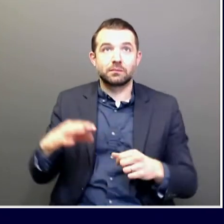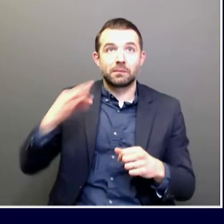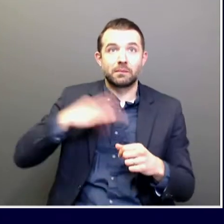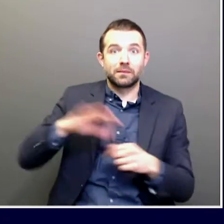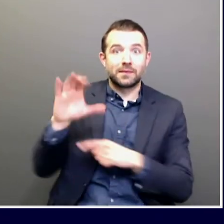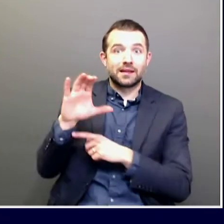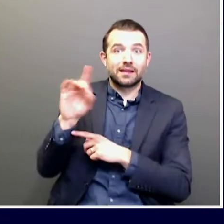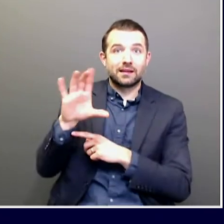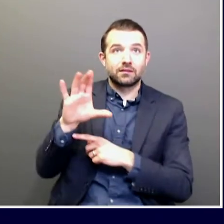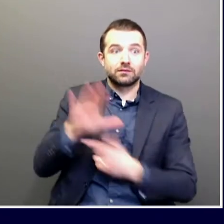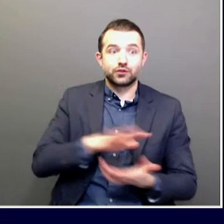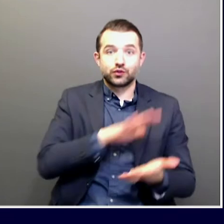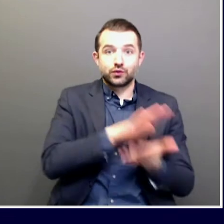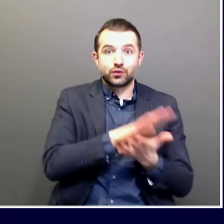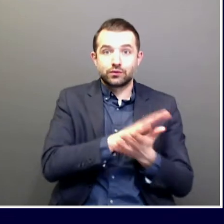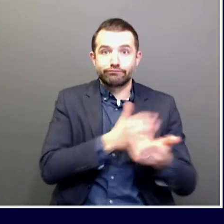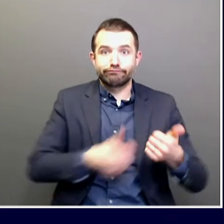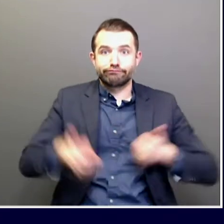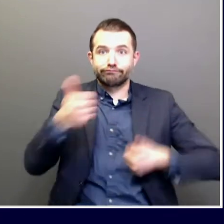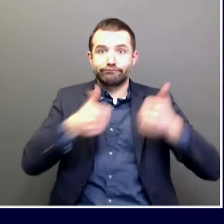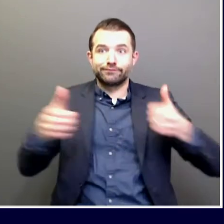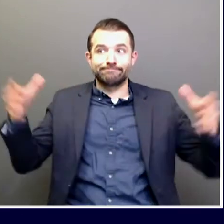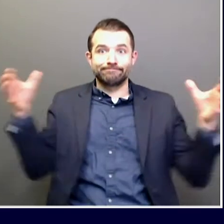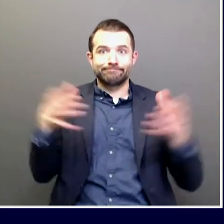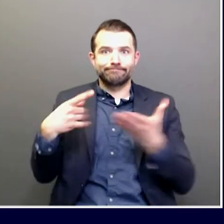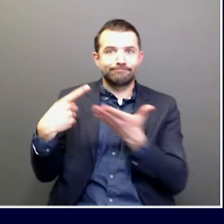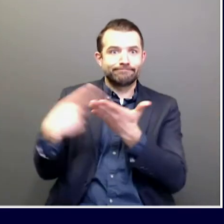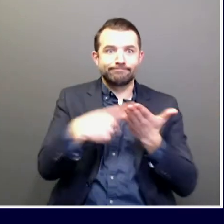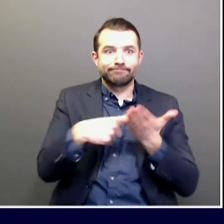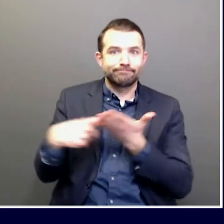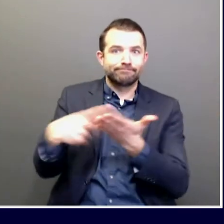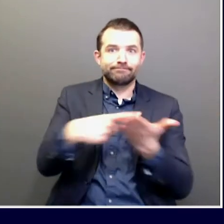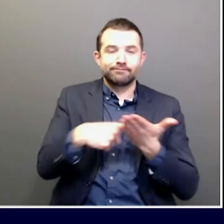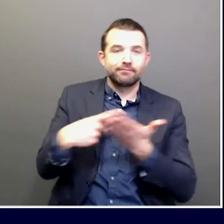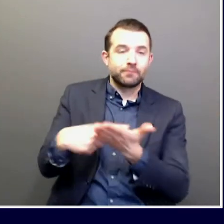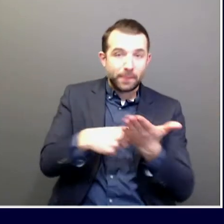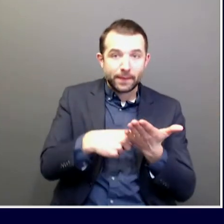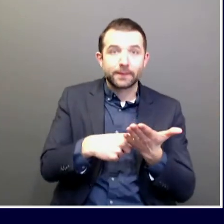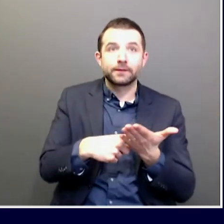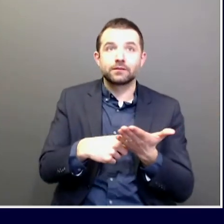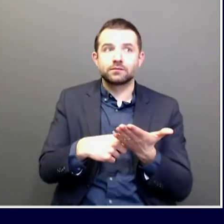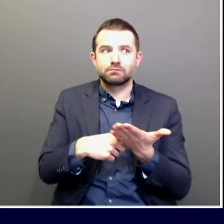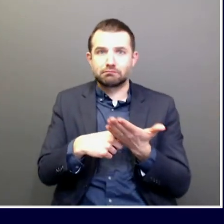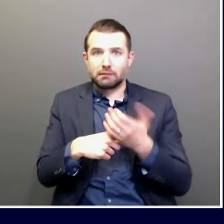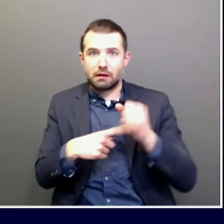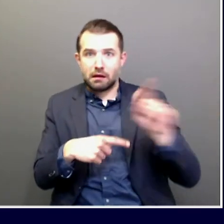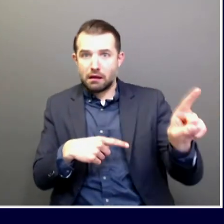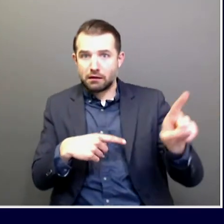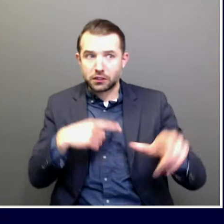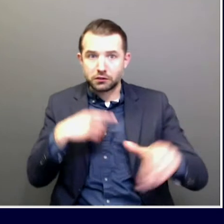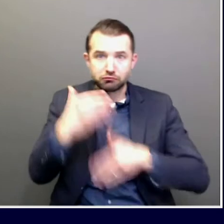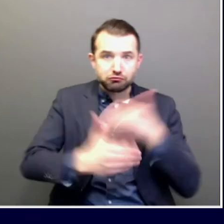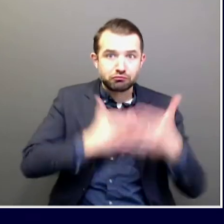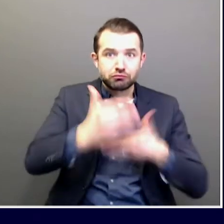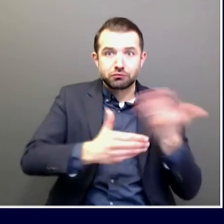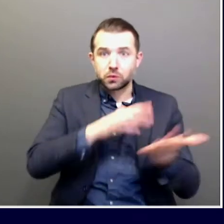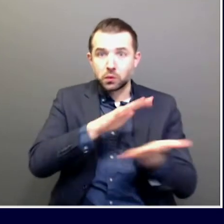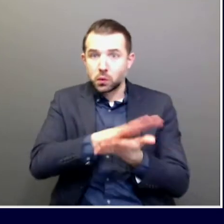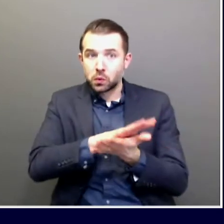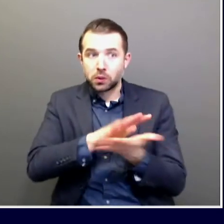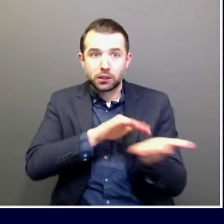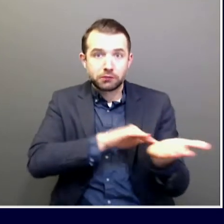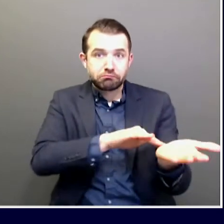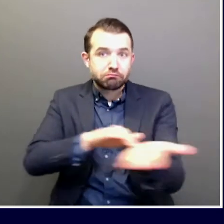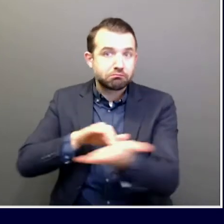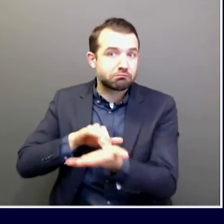we are around a variety of mitigation measures, masking, testing, et cetera. This process is really important because